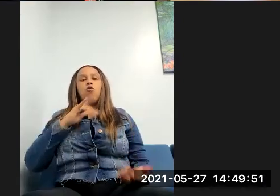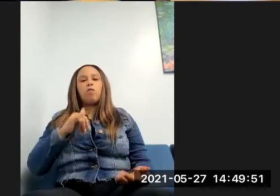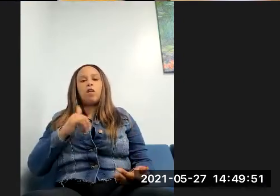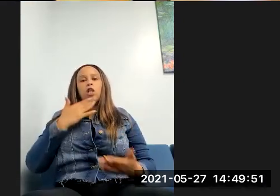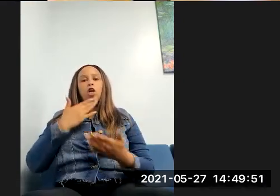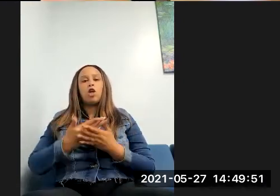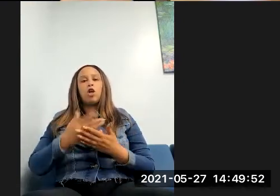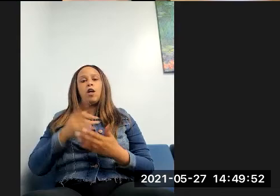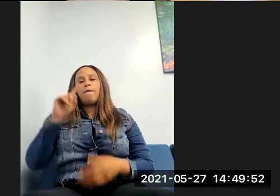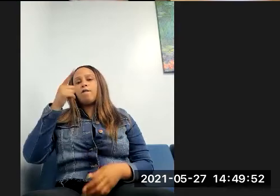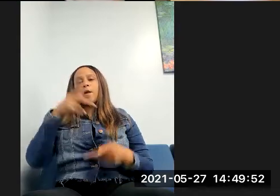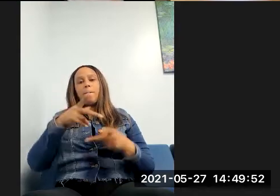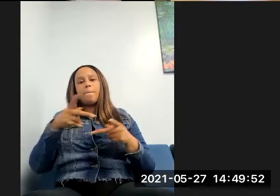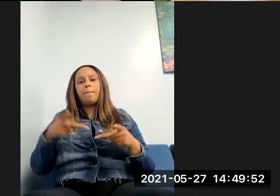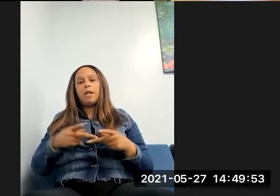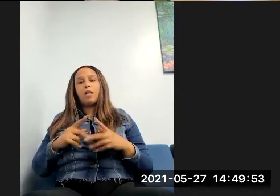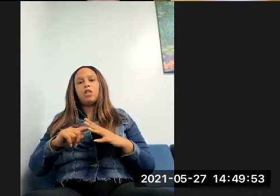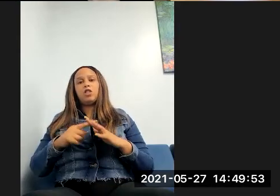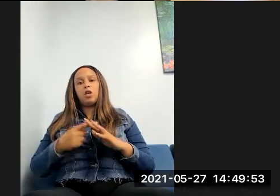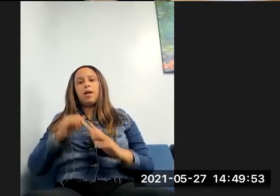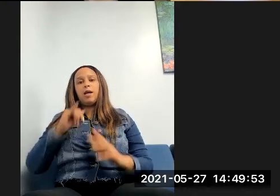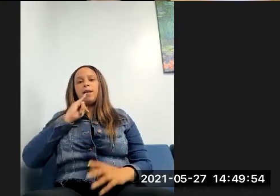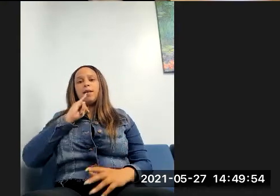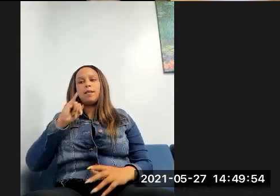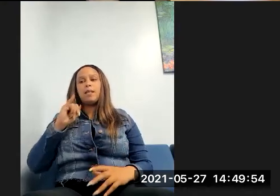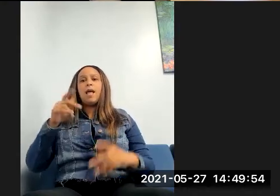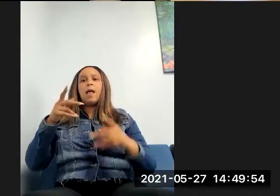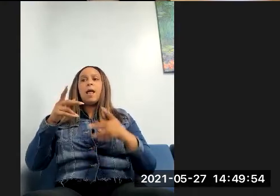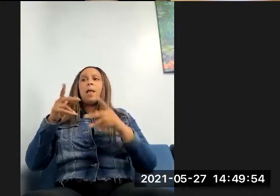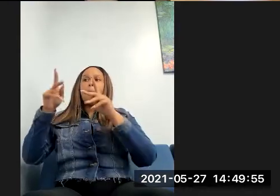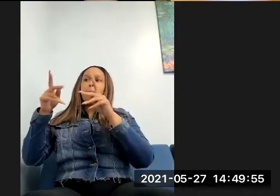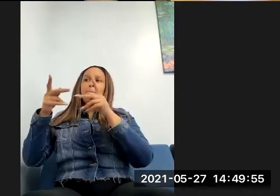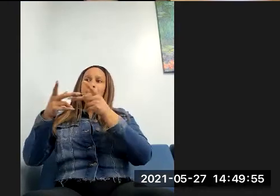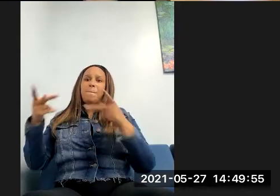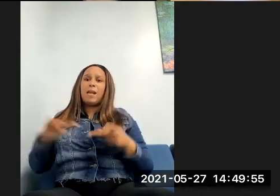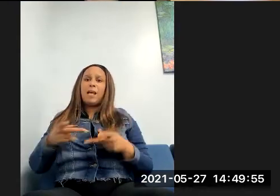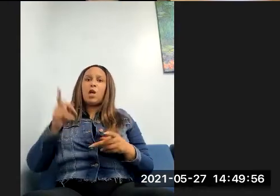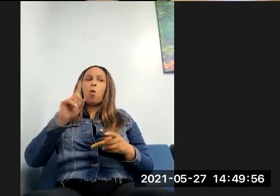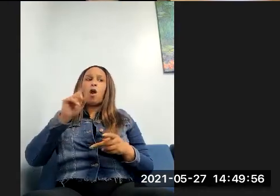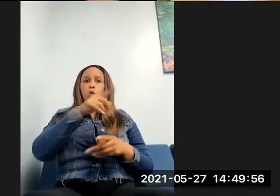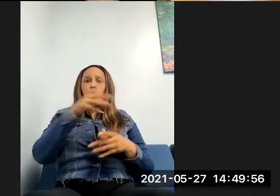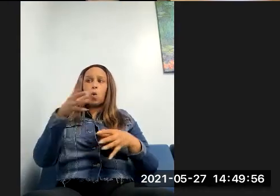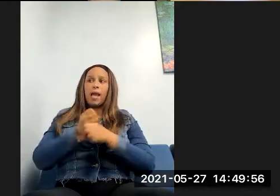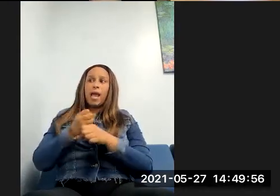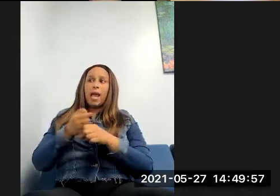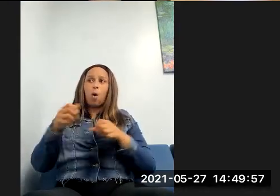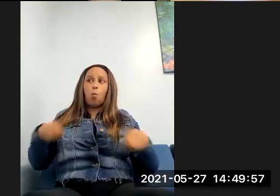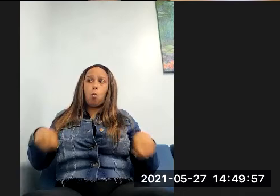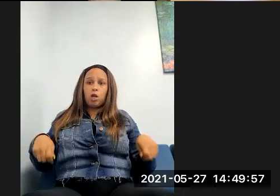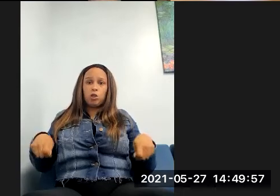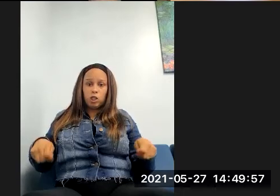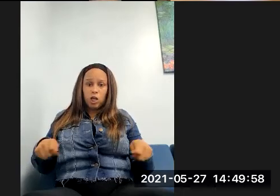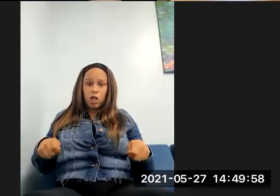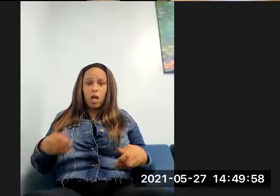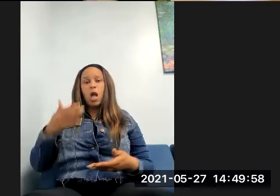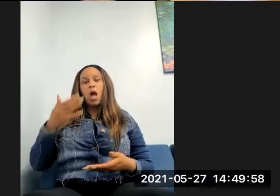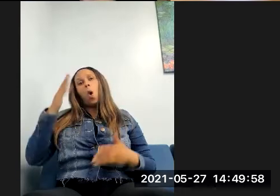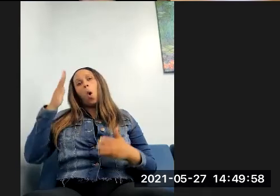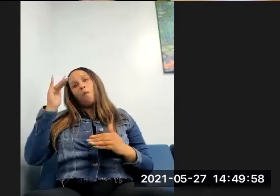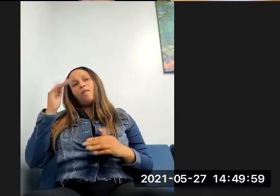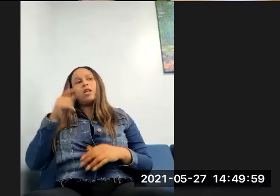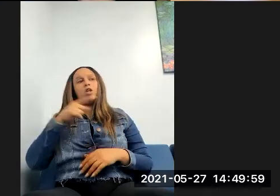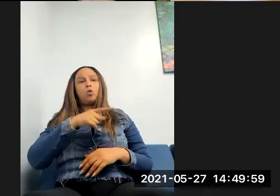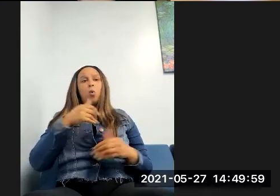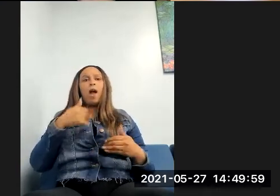to start is the supply company that you worked with, and hopefully you have some relationship either with